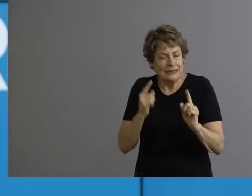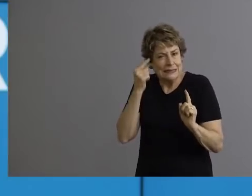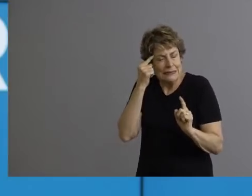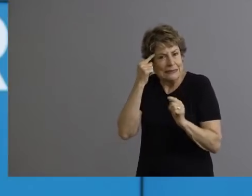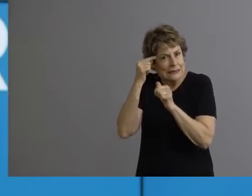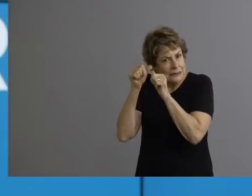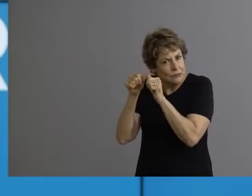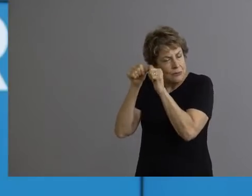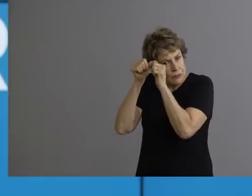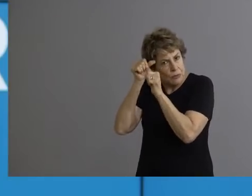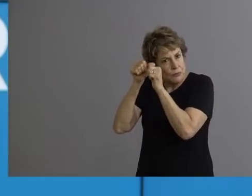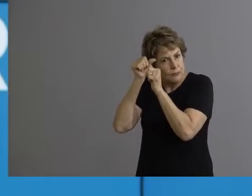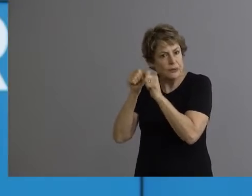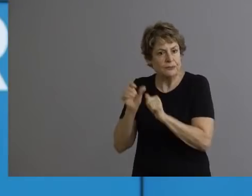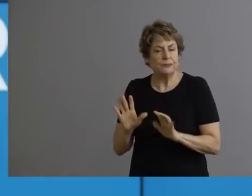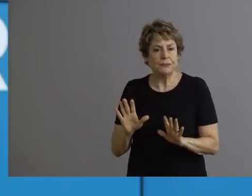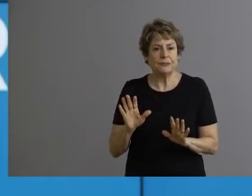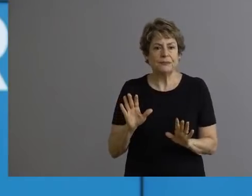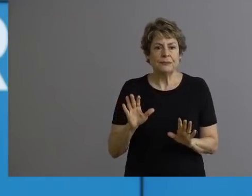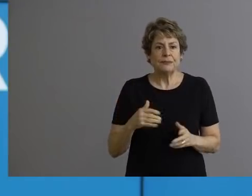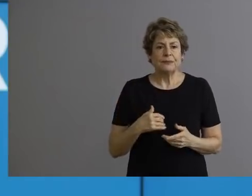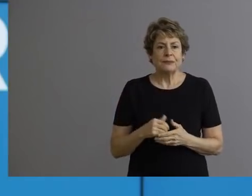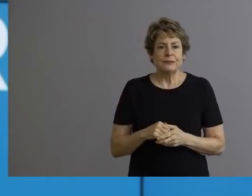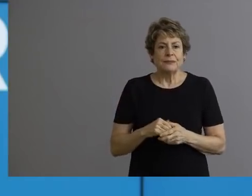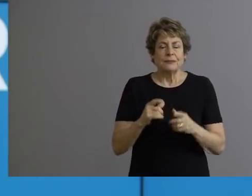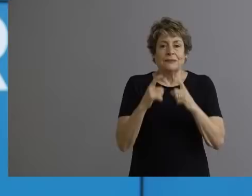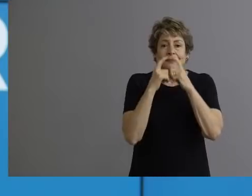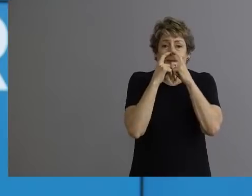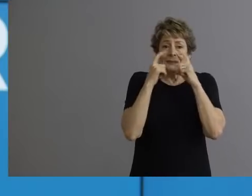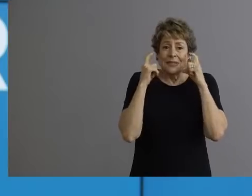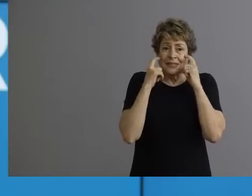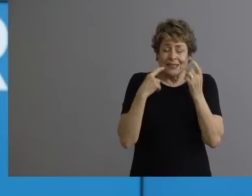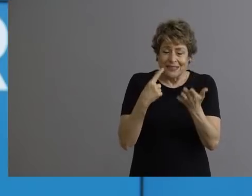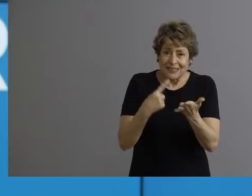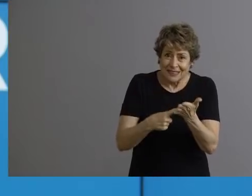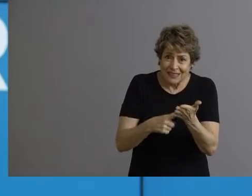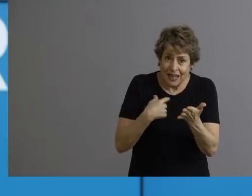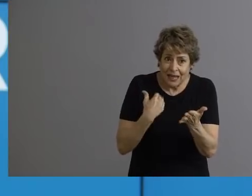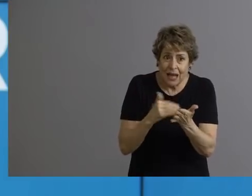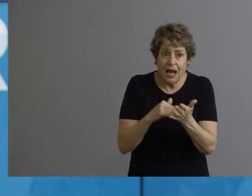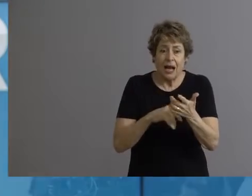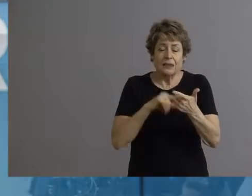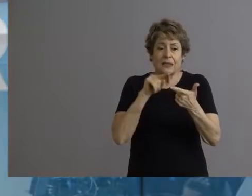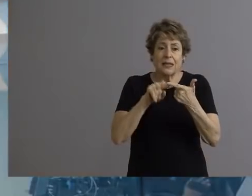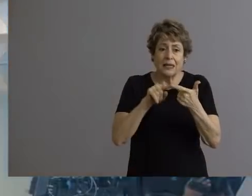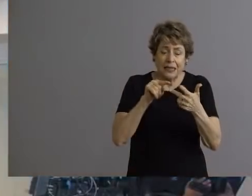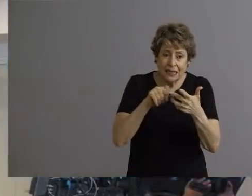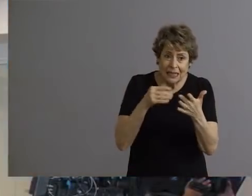the best defense against this virus. Thanks, Billy.